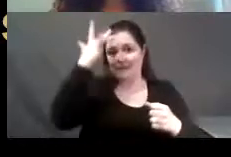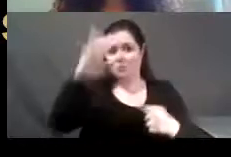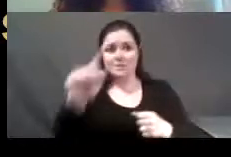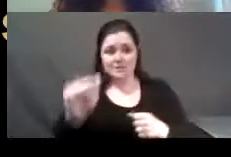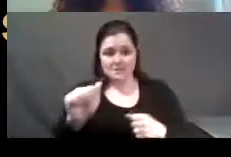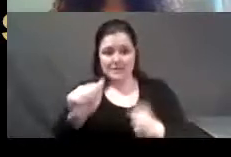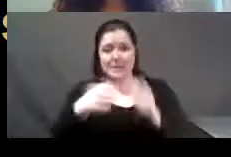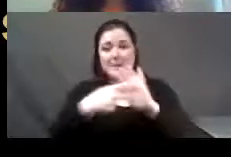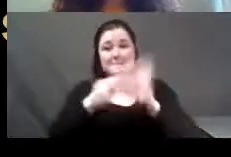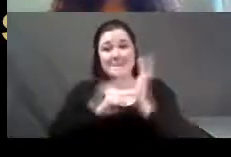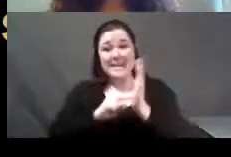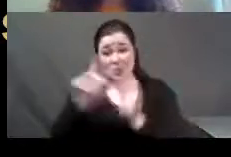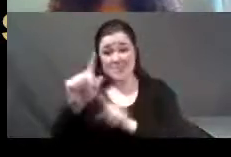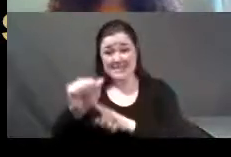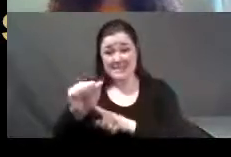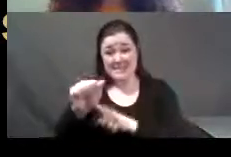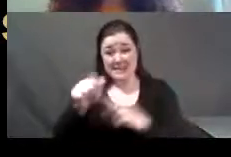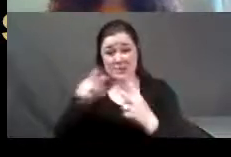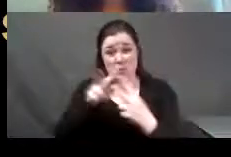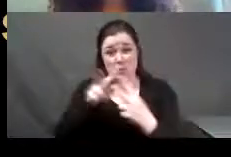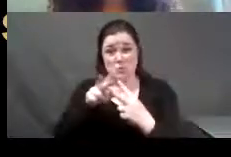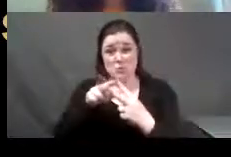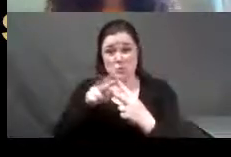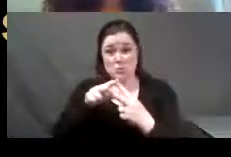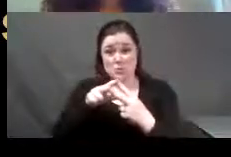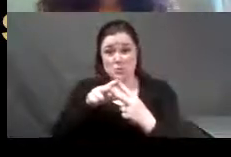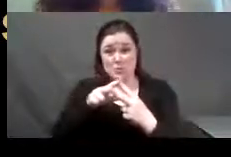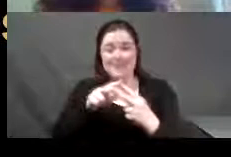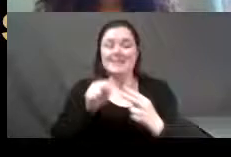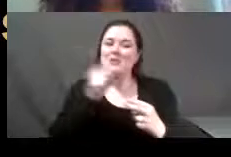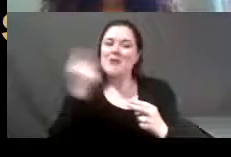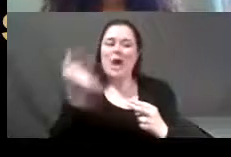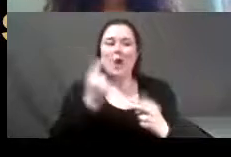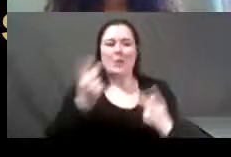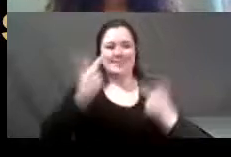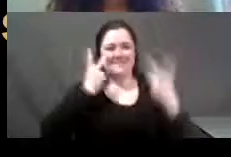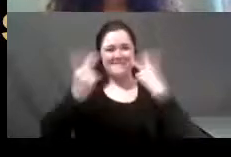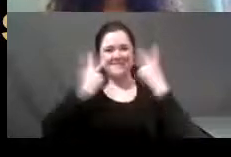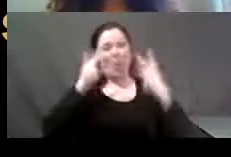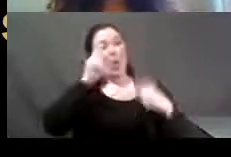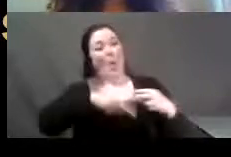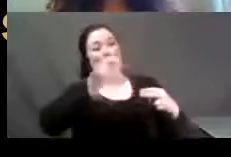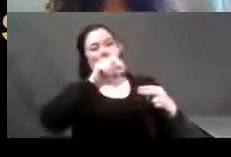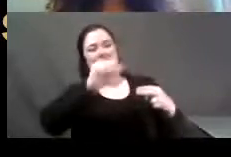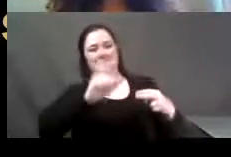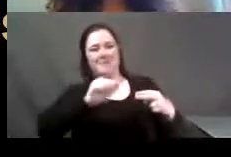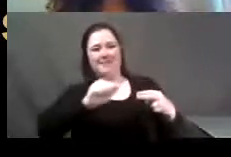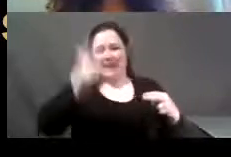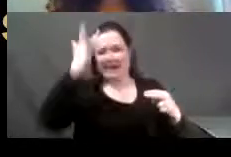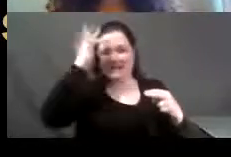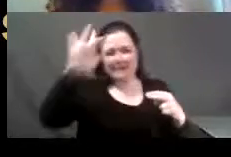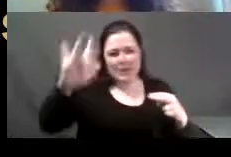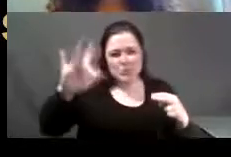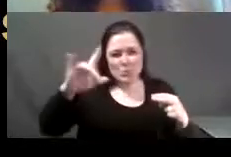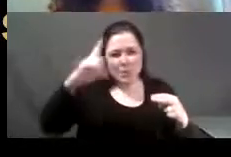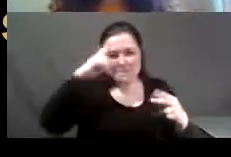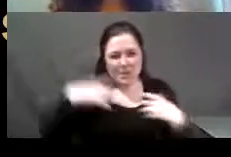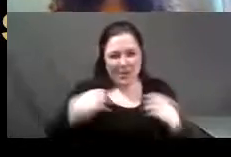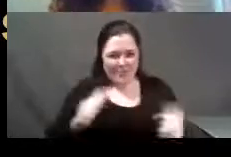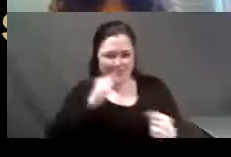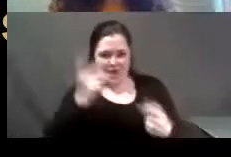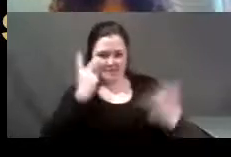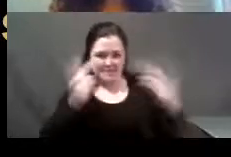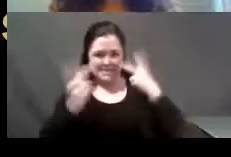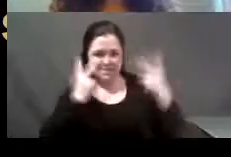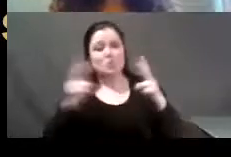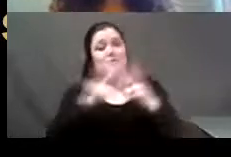are disabilities that aren't always visible. And I find that important to remind